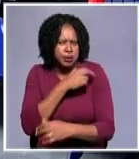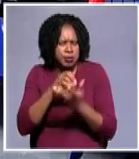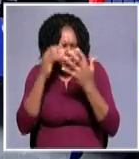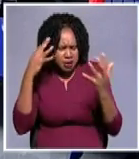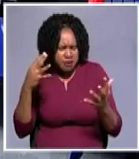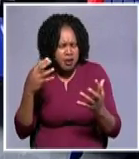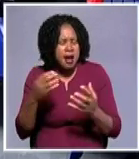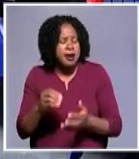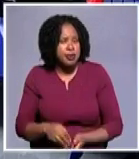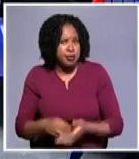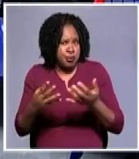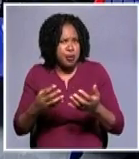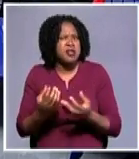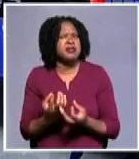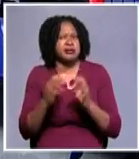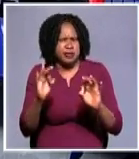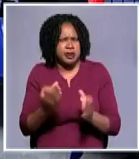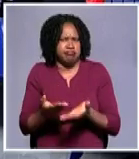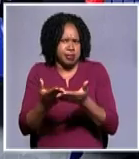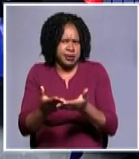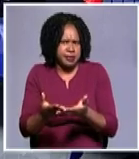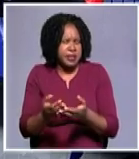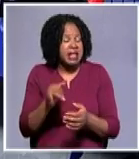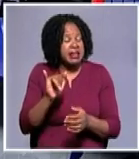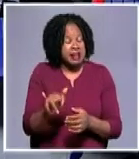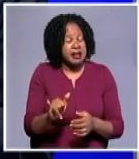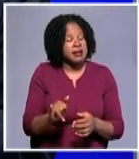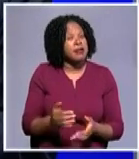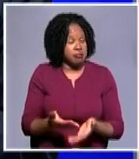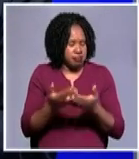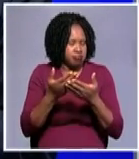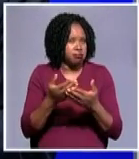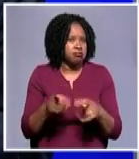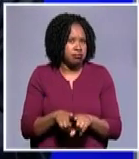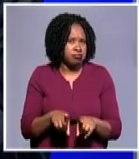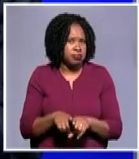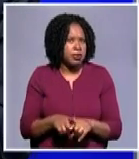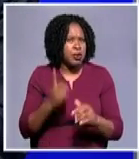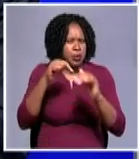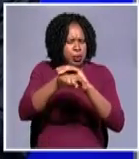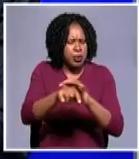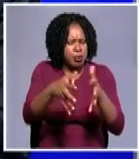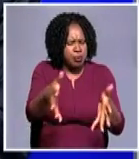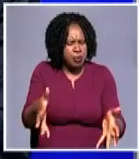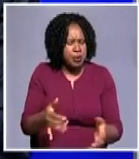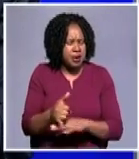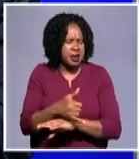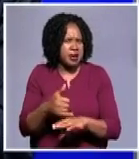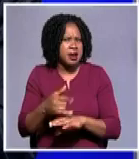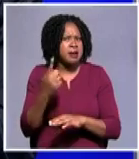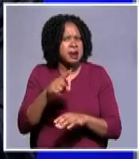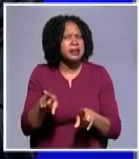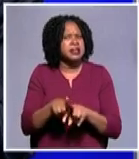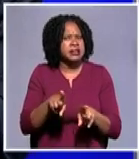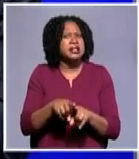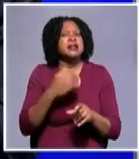extending a hand to the poor and those in the rural areas. But it's important also to